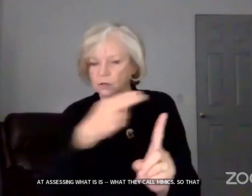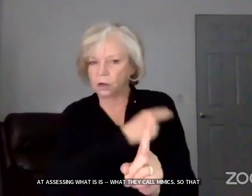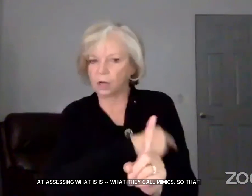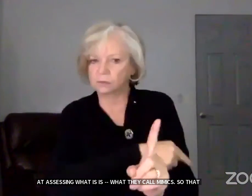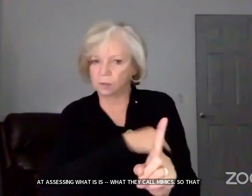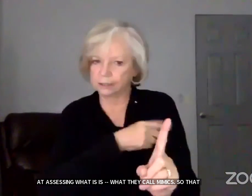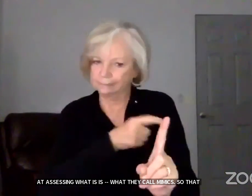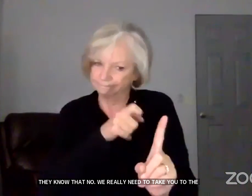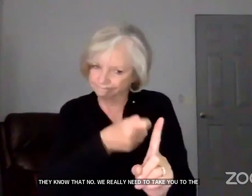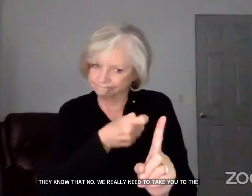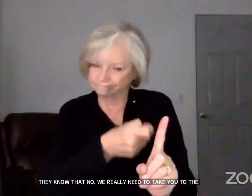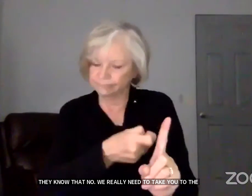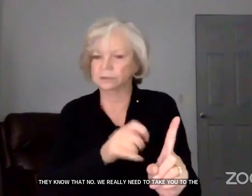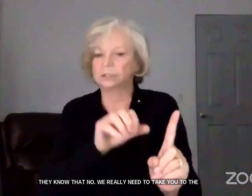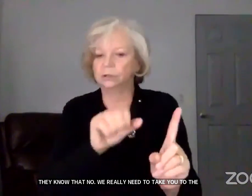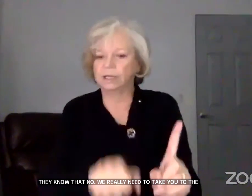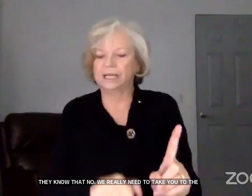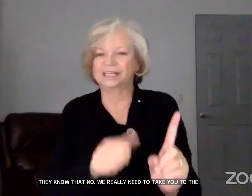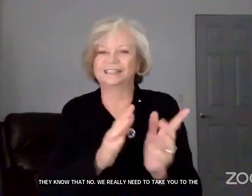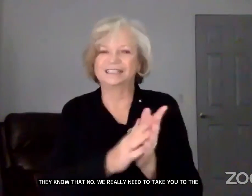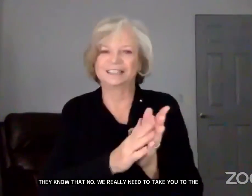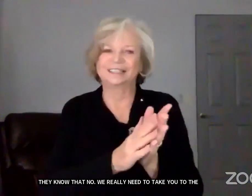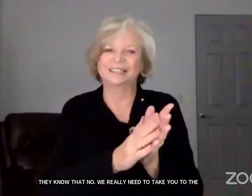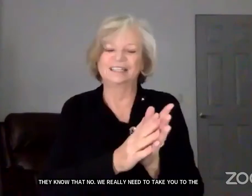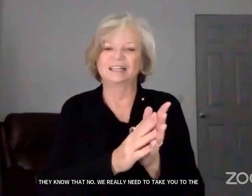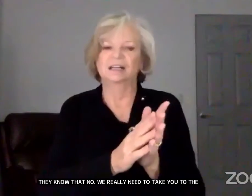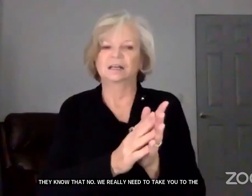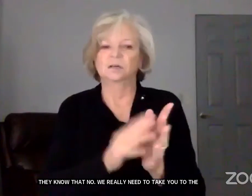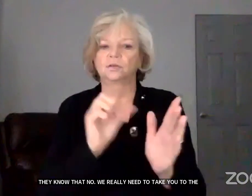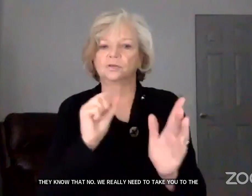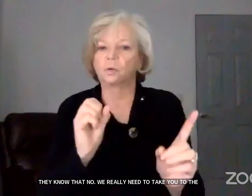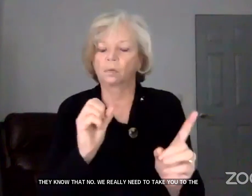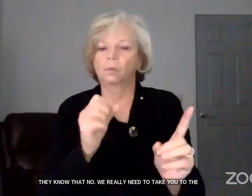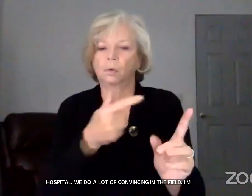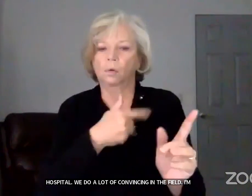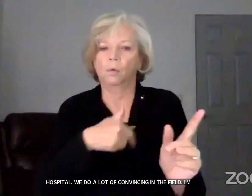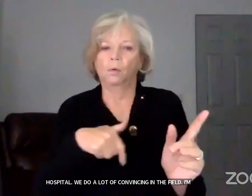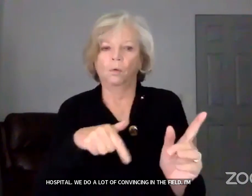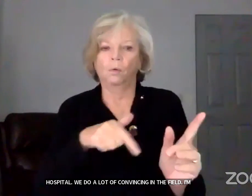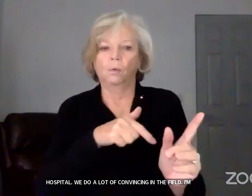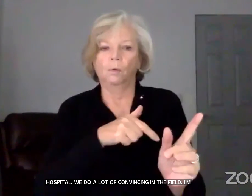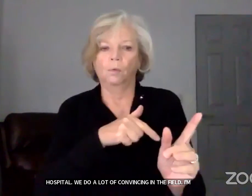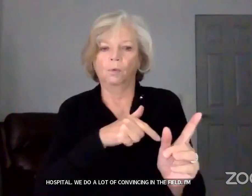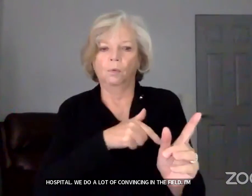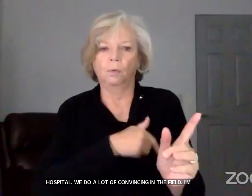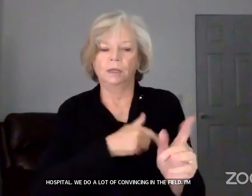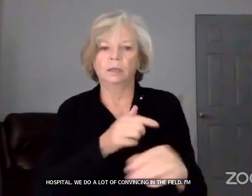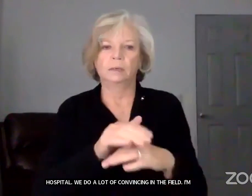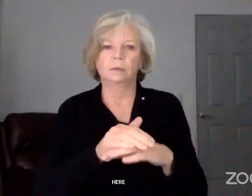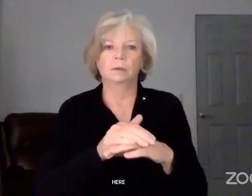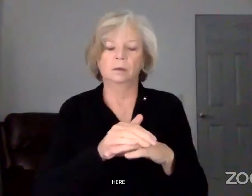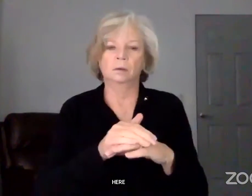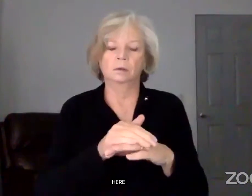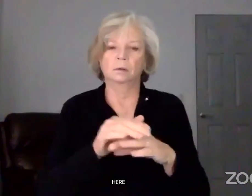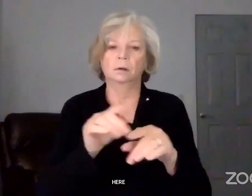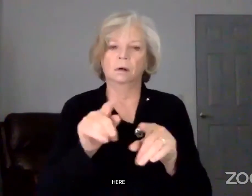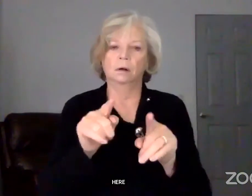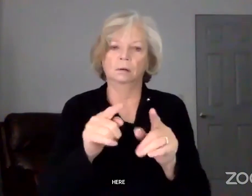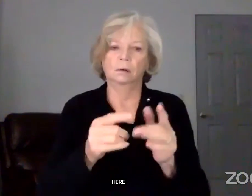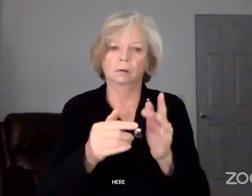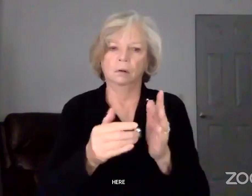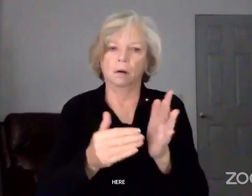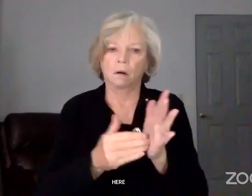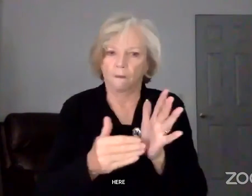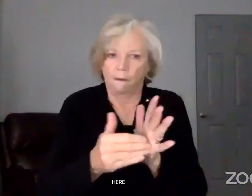in the field, I'm here to tell you. So we will, and the other thing that we do regularly